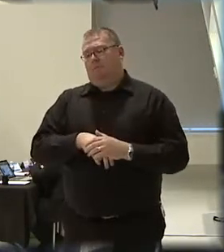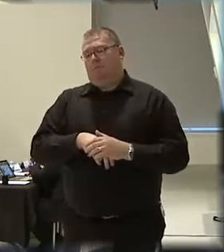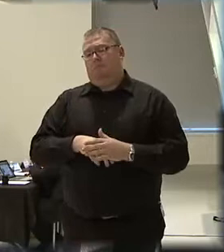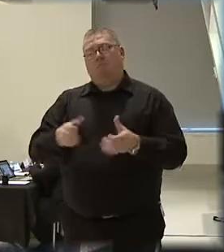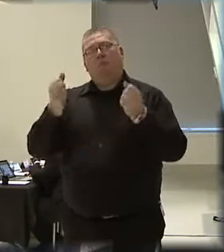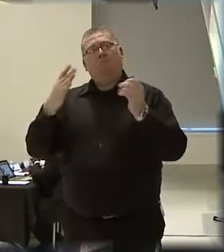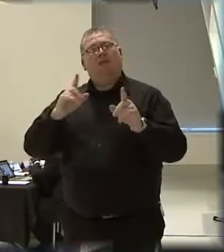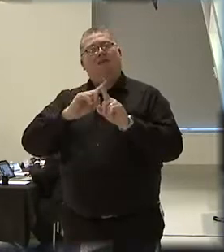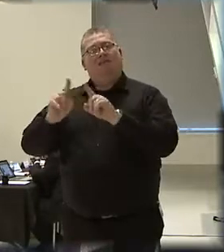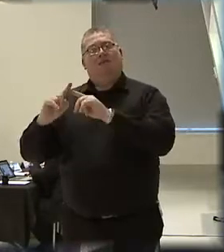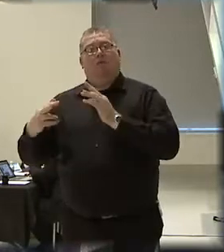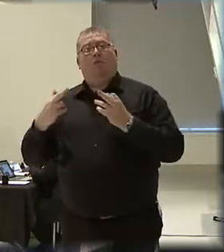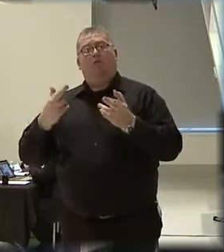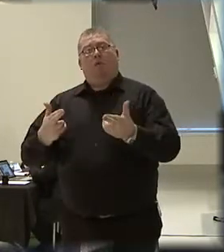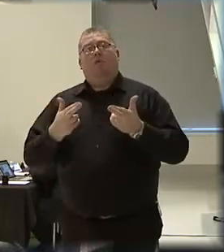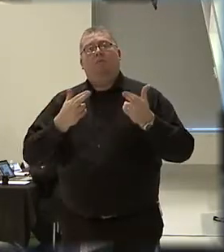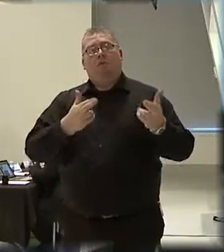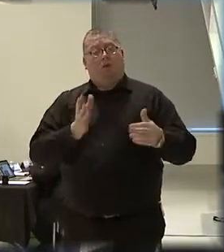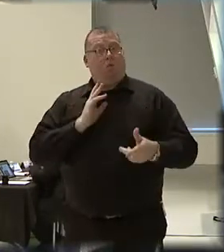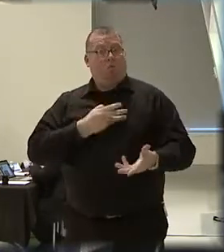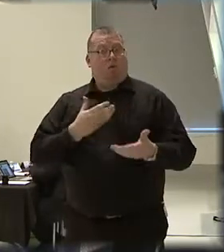numerous recommendations that